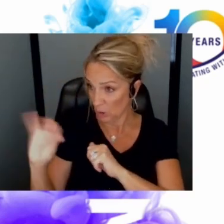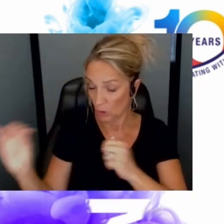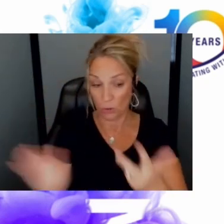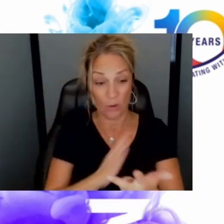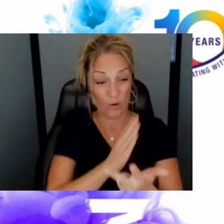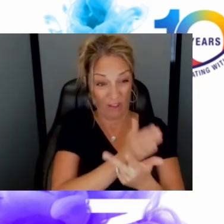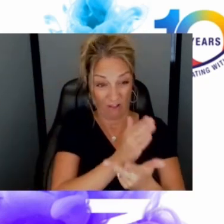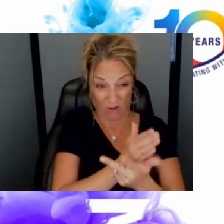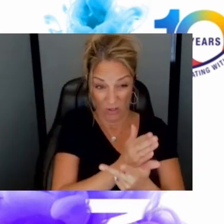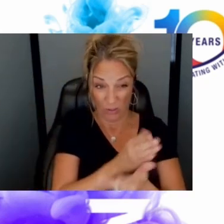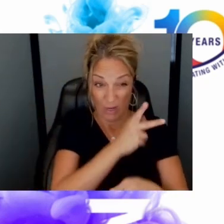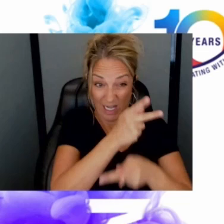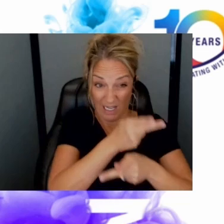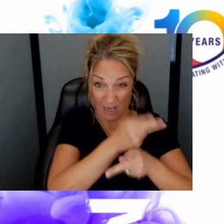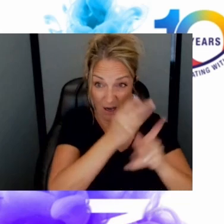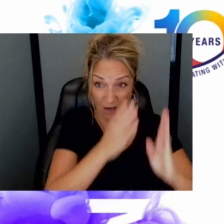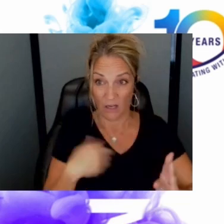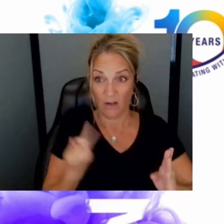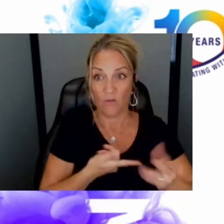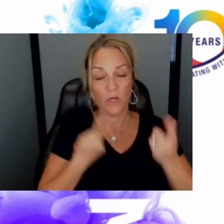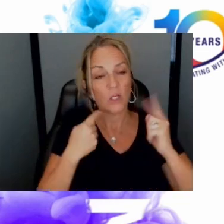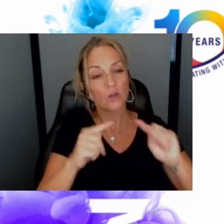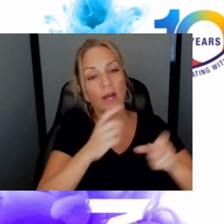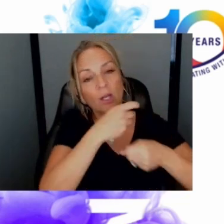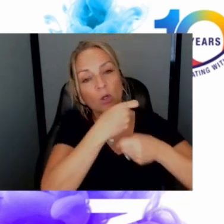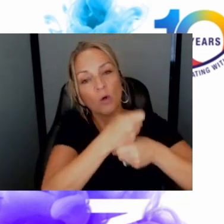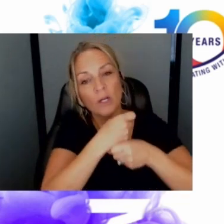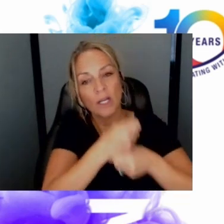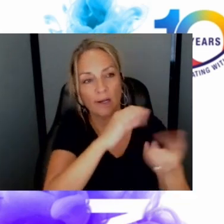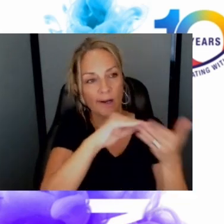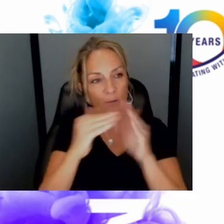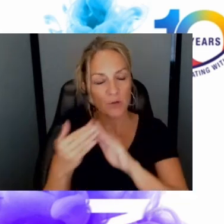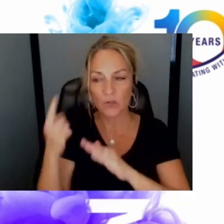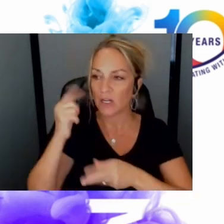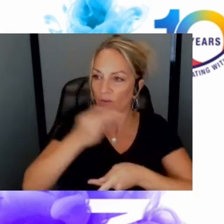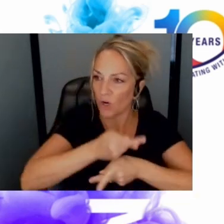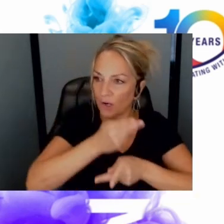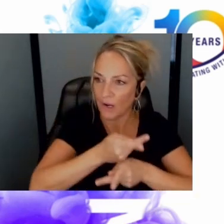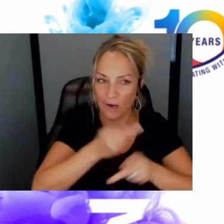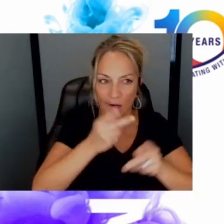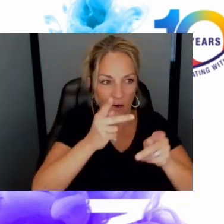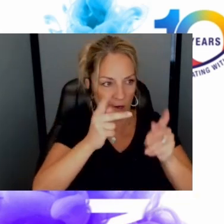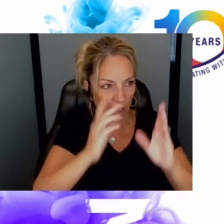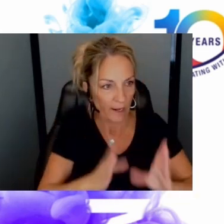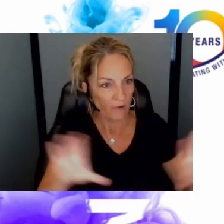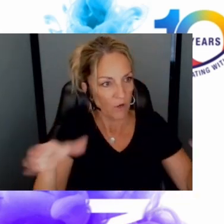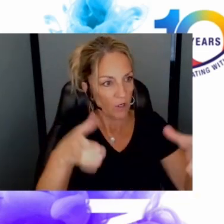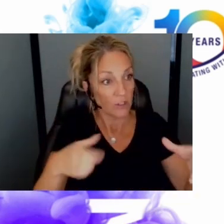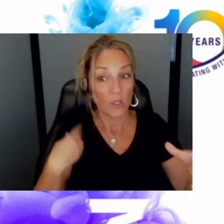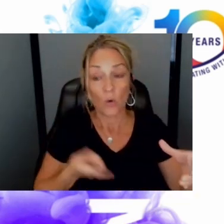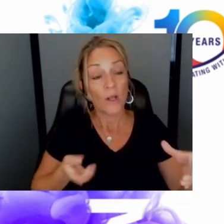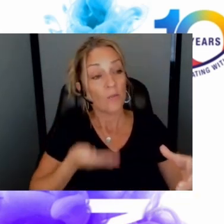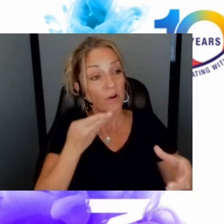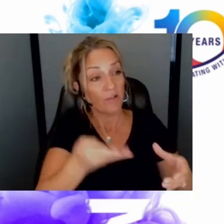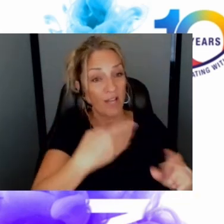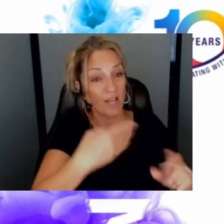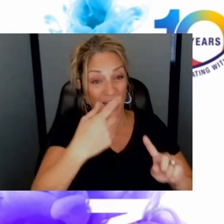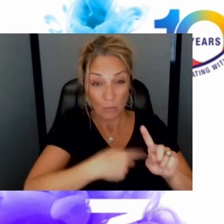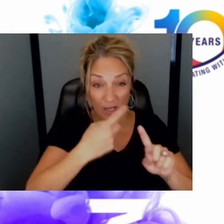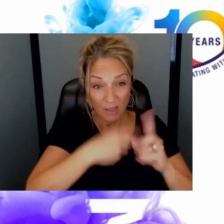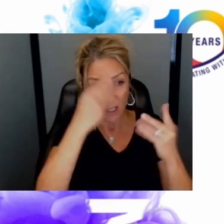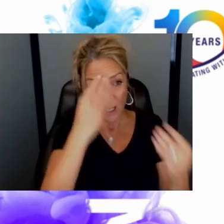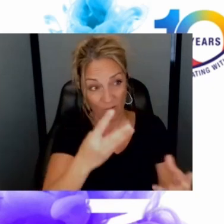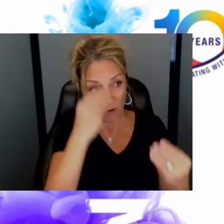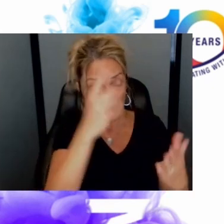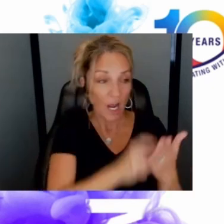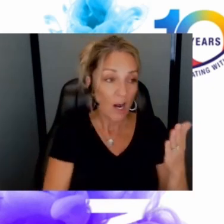really tried to create a community of caregivers where we provide monthly informational articles, kind of resources